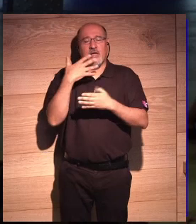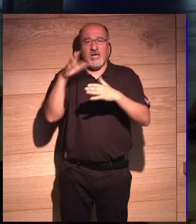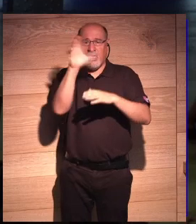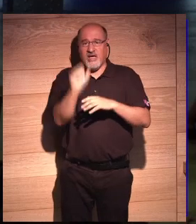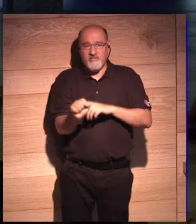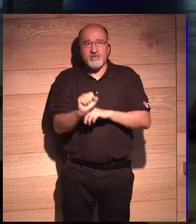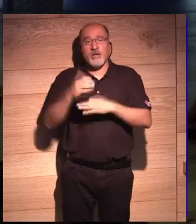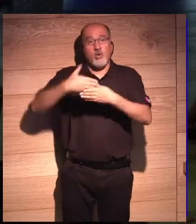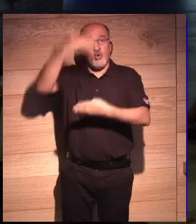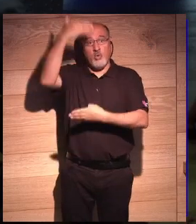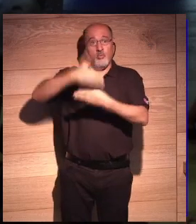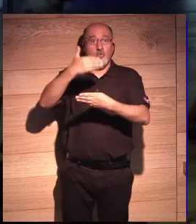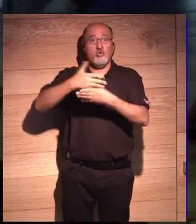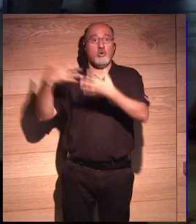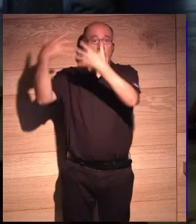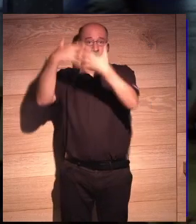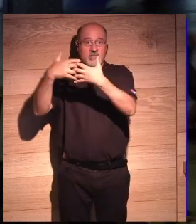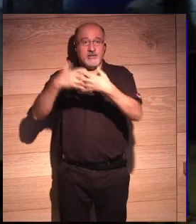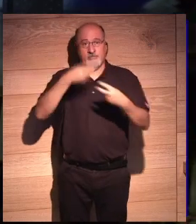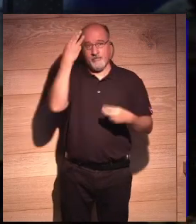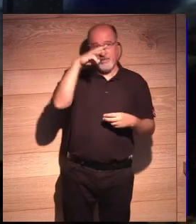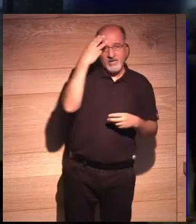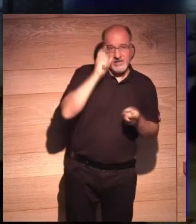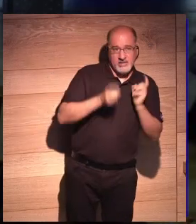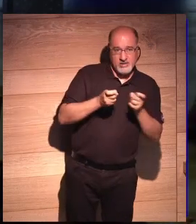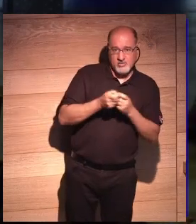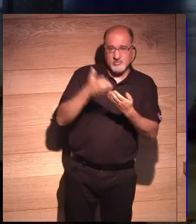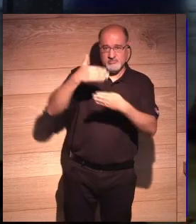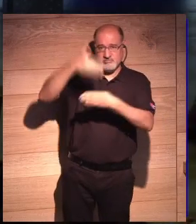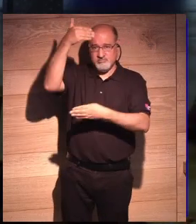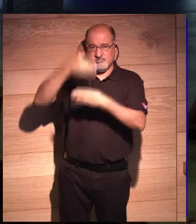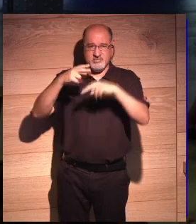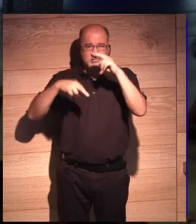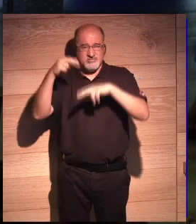or the wall between Mexico and the US. So my question is,